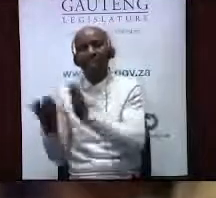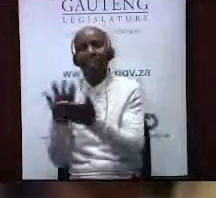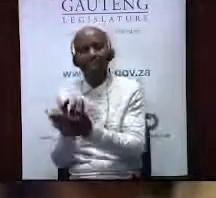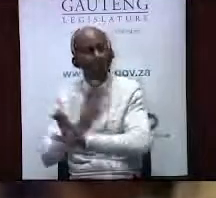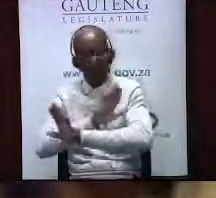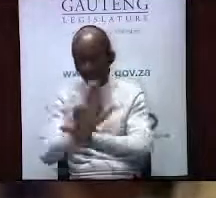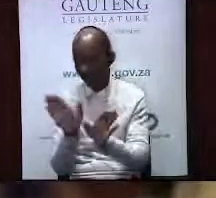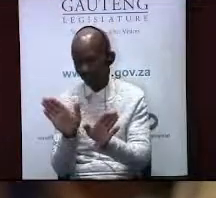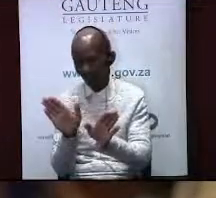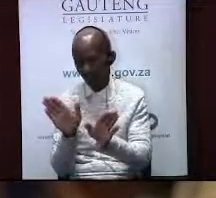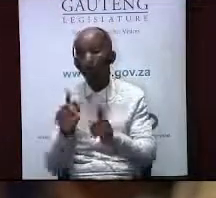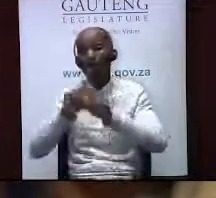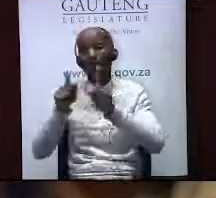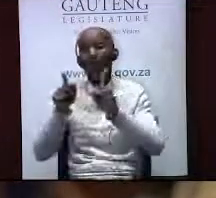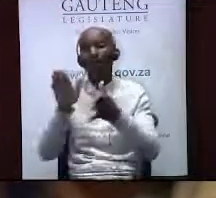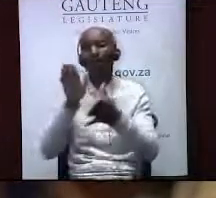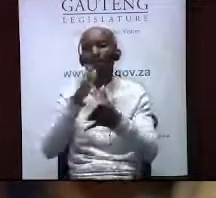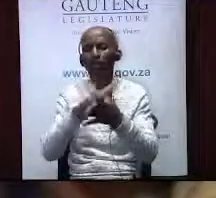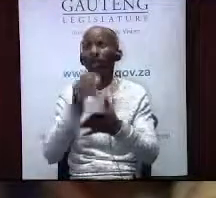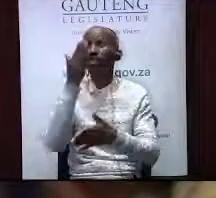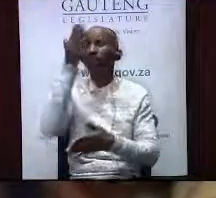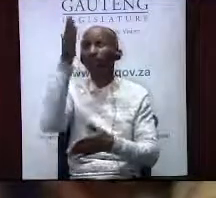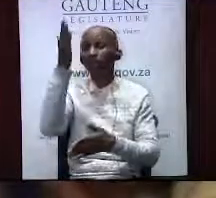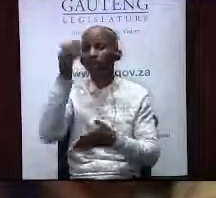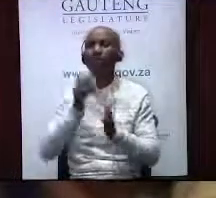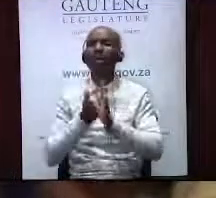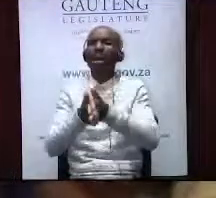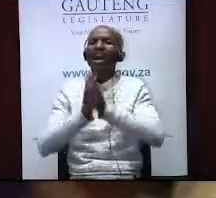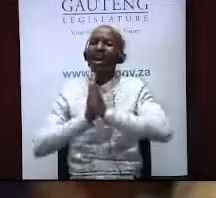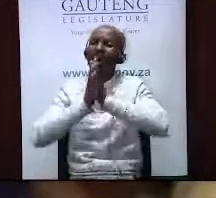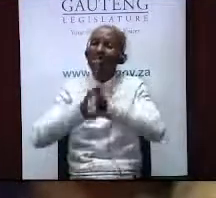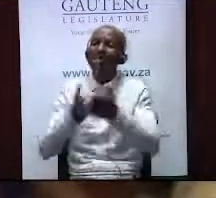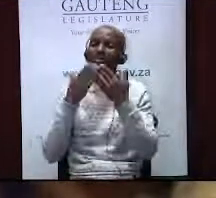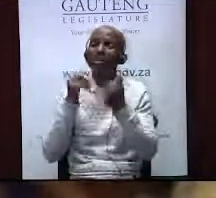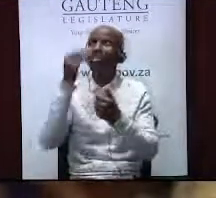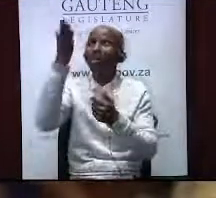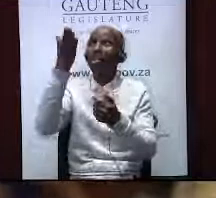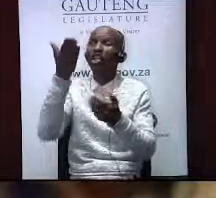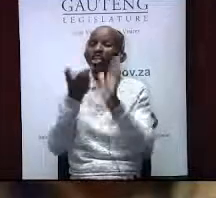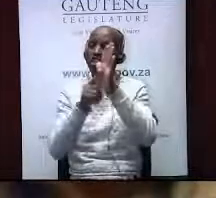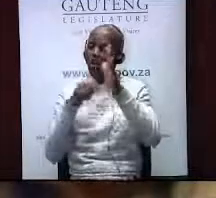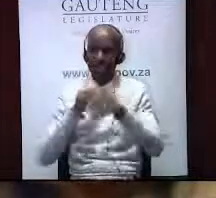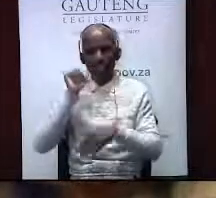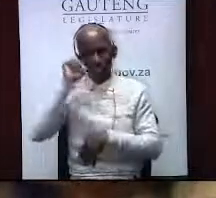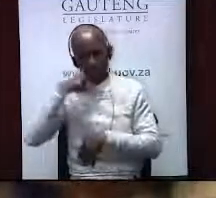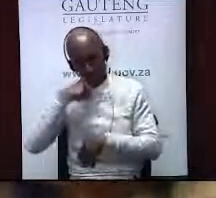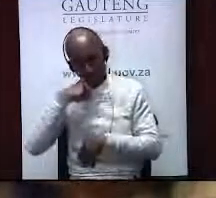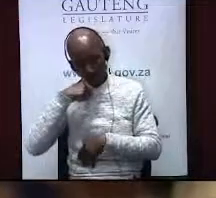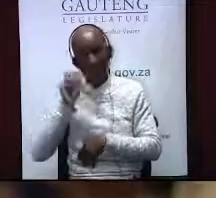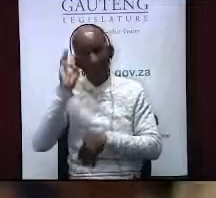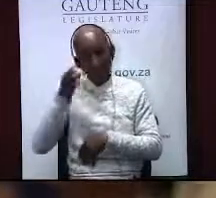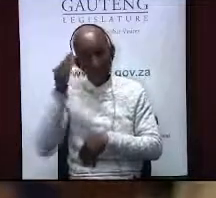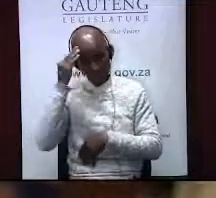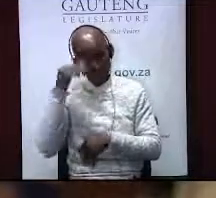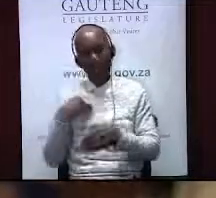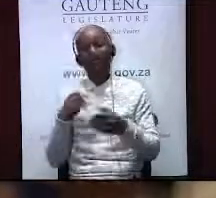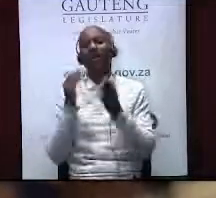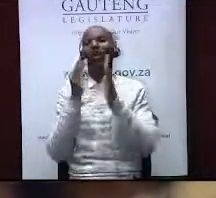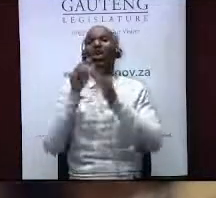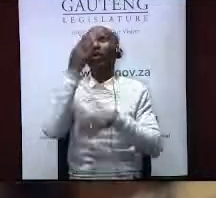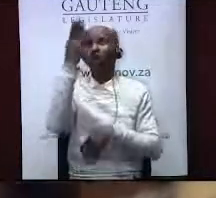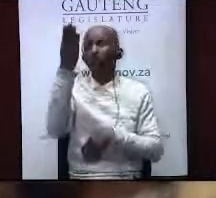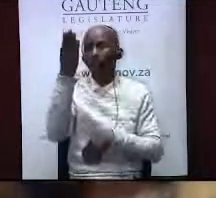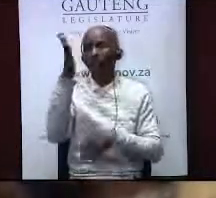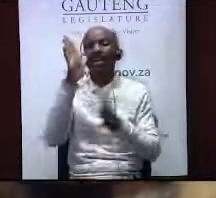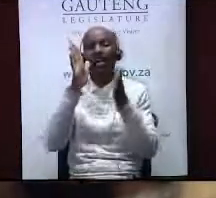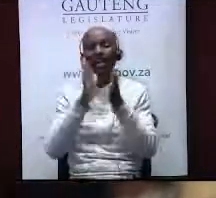tswa ka yone, but because modimo ke mokupile ka re, please God, show me tomorrow ke tla itse gore modimo o phela.